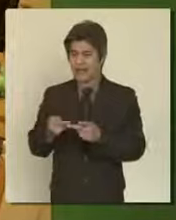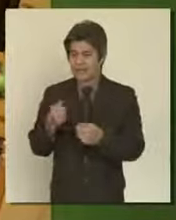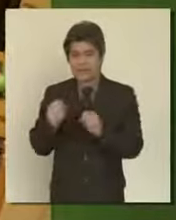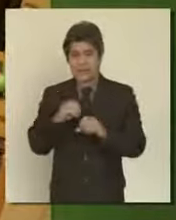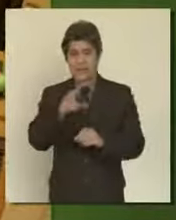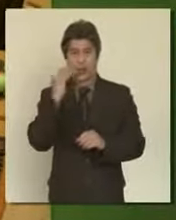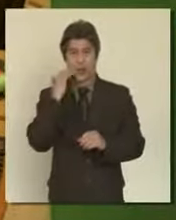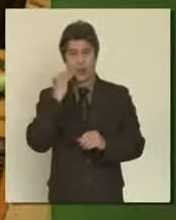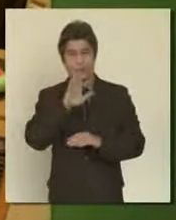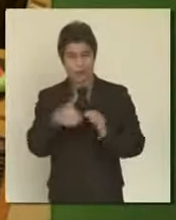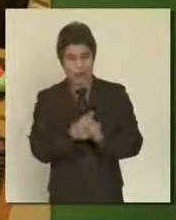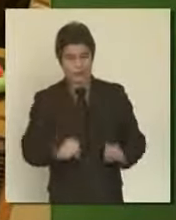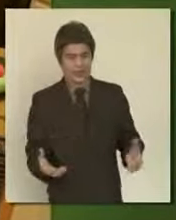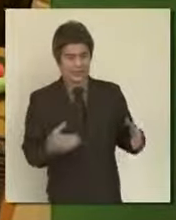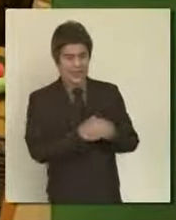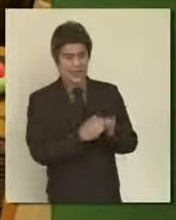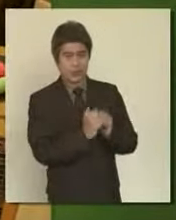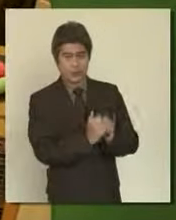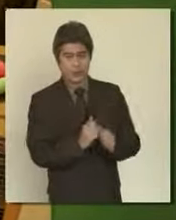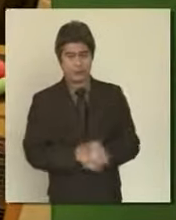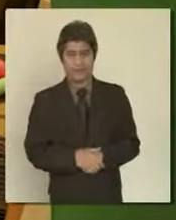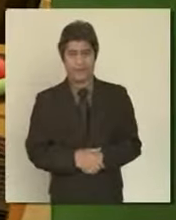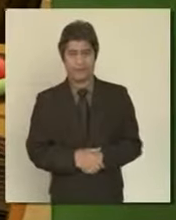stay together.